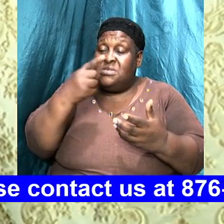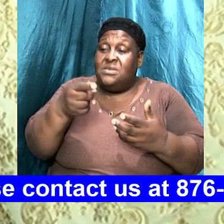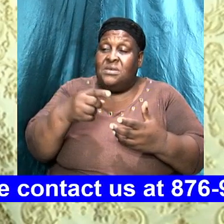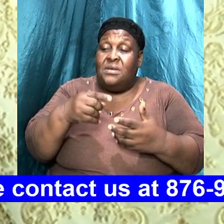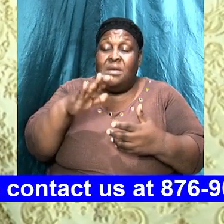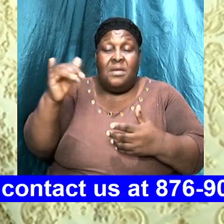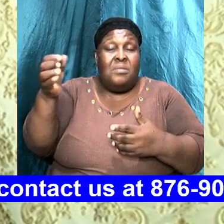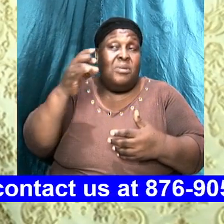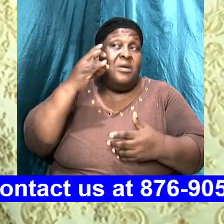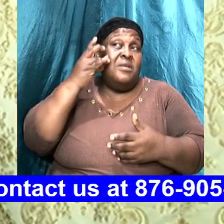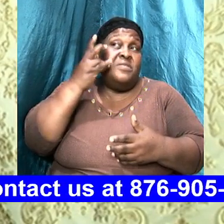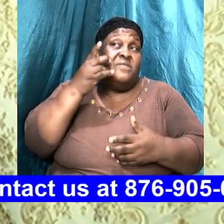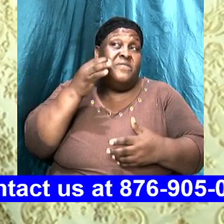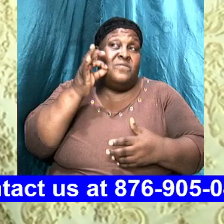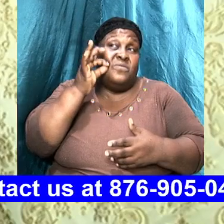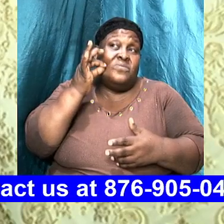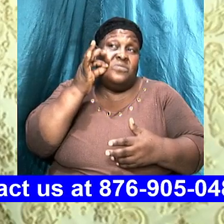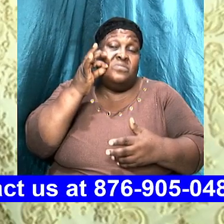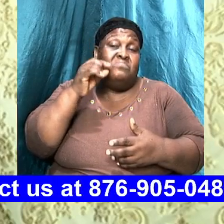so if